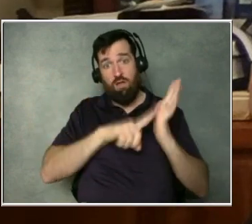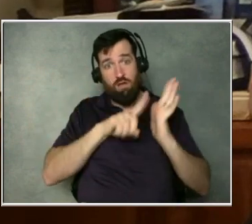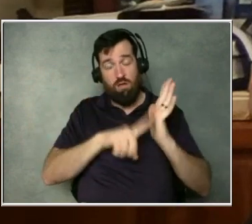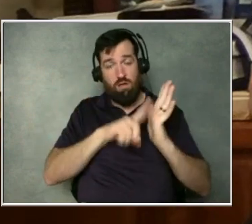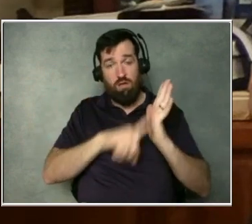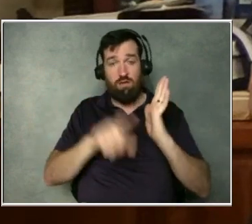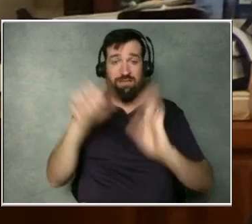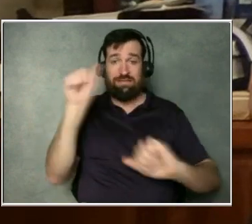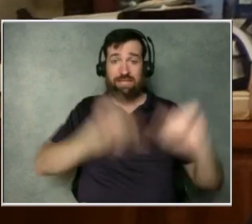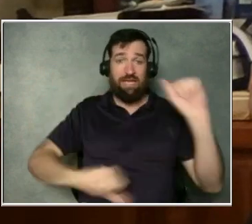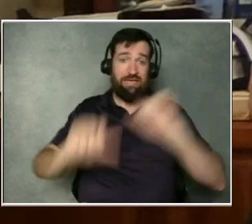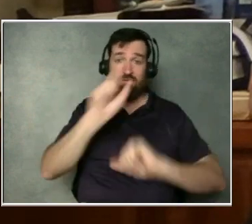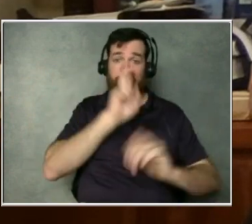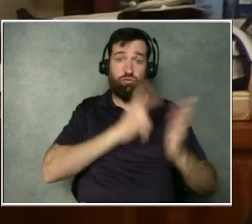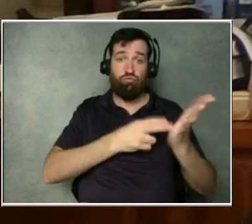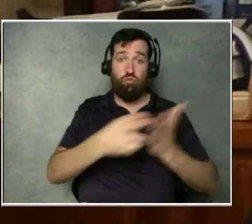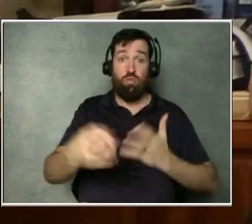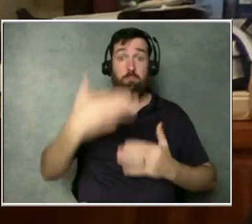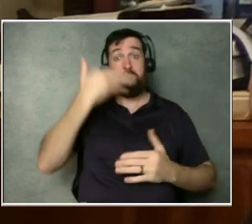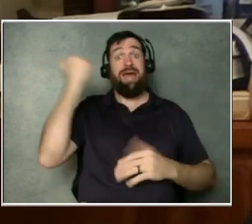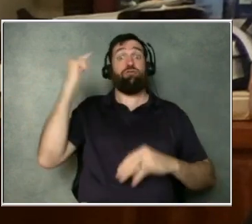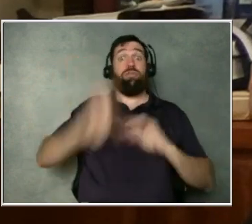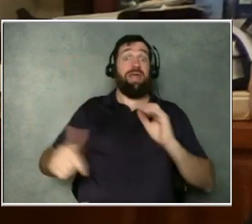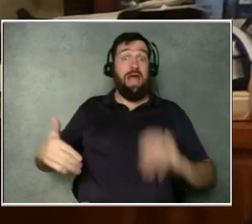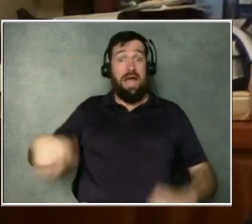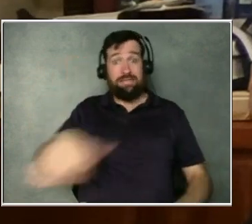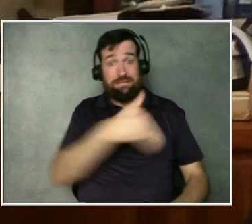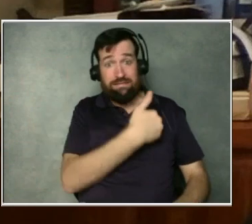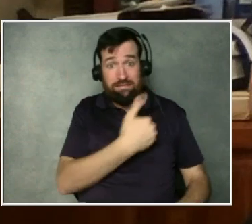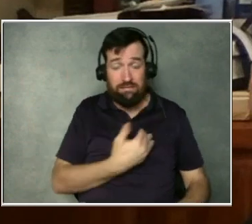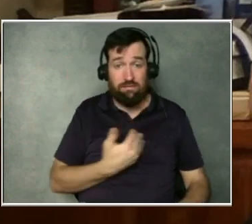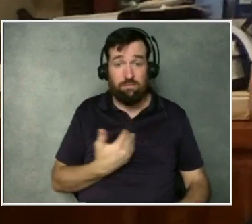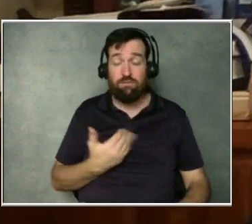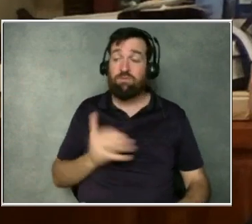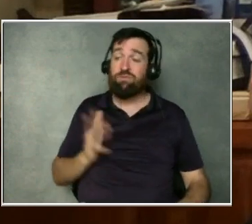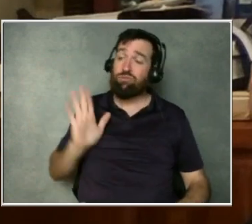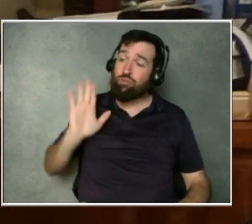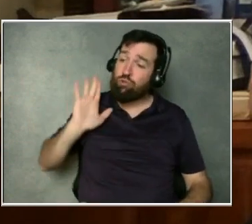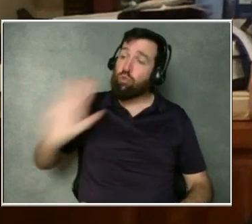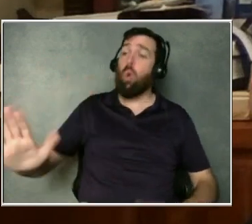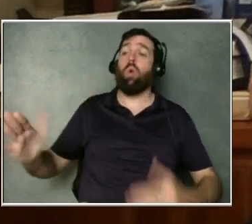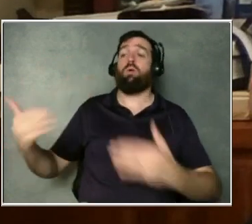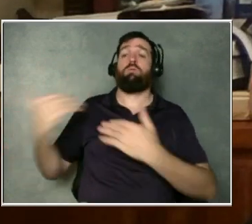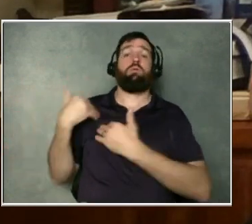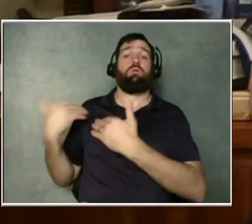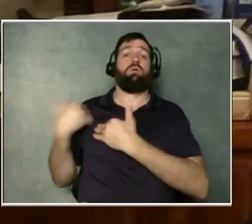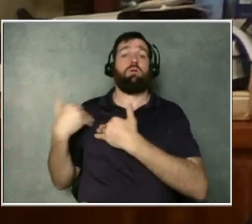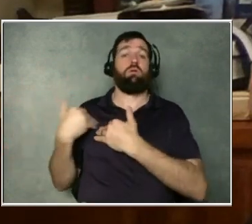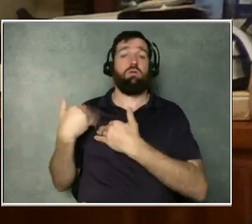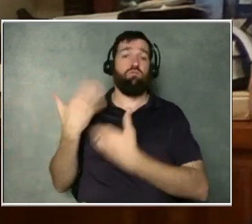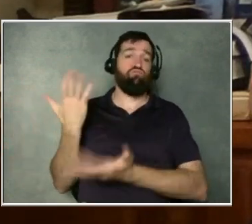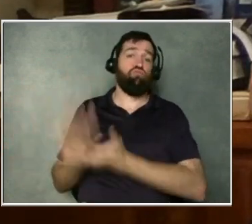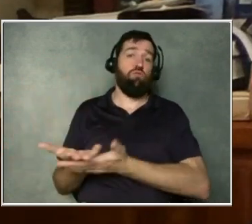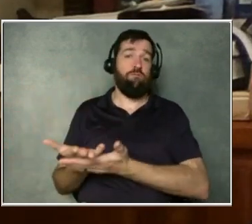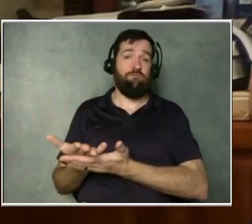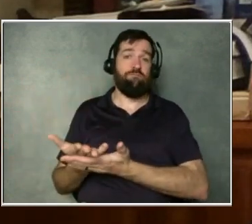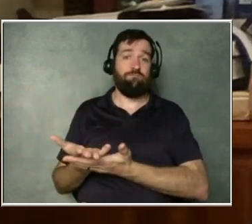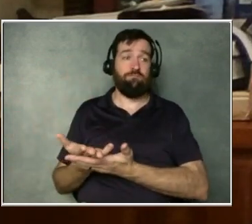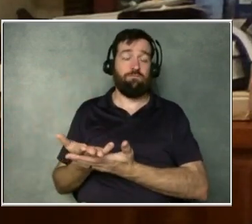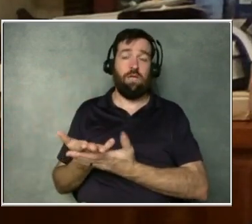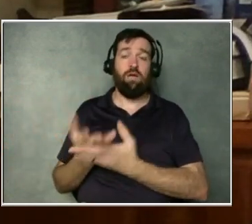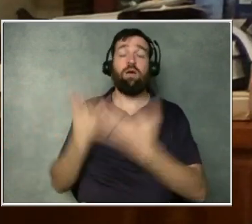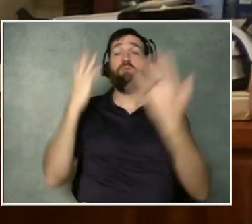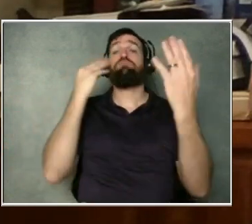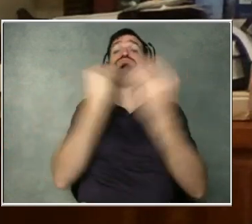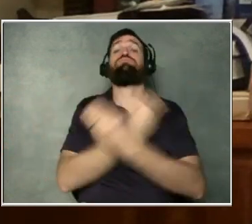scientific truth better than what we're currently doing, then the burden is on that individual to put that system out there